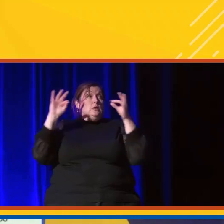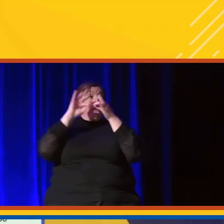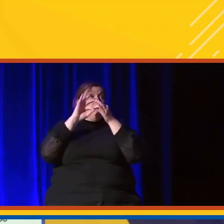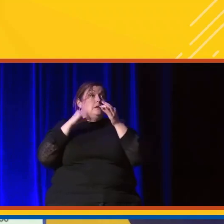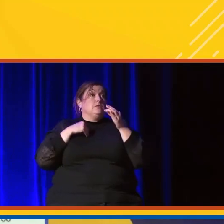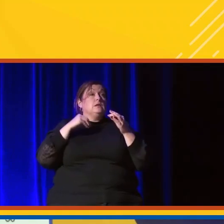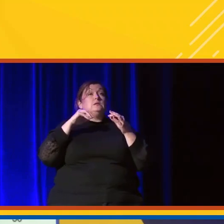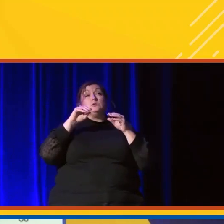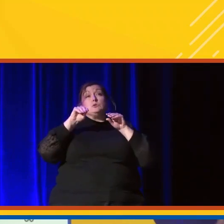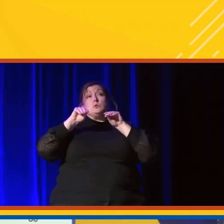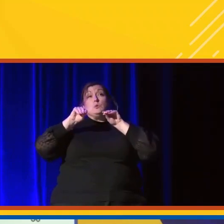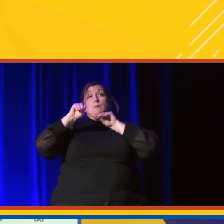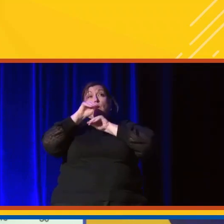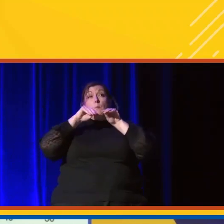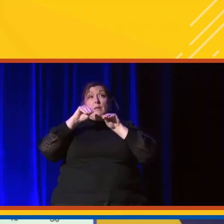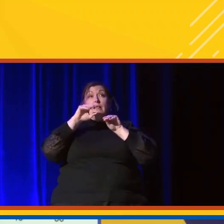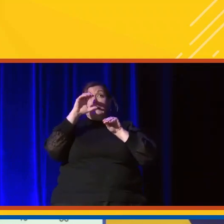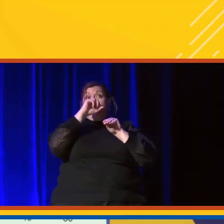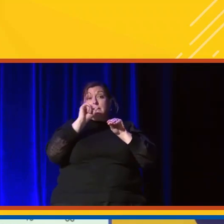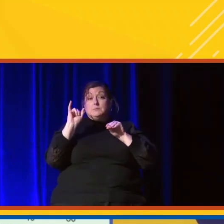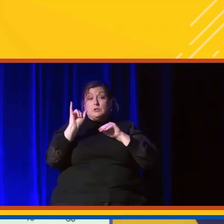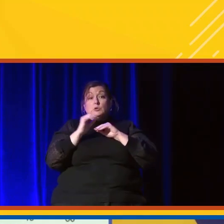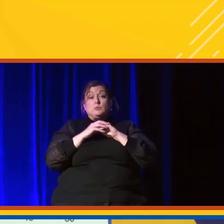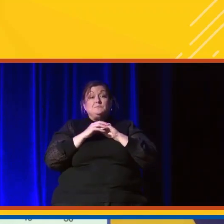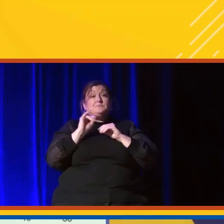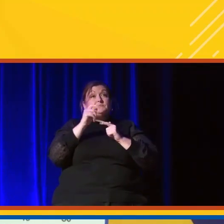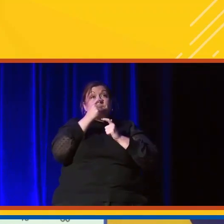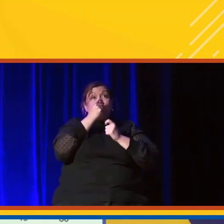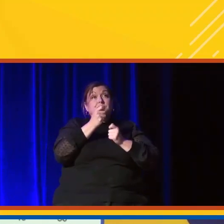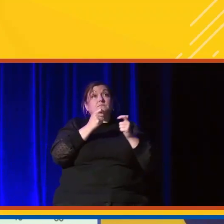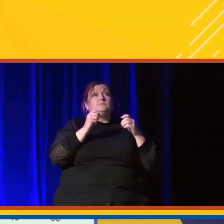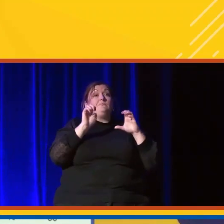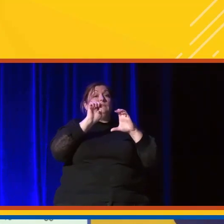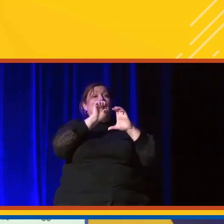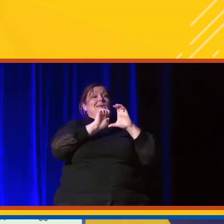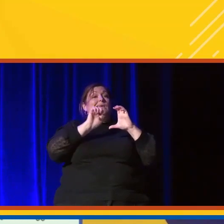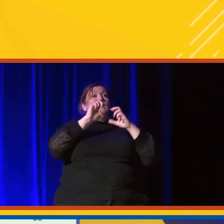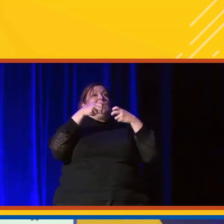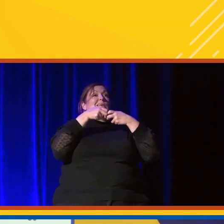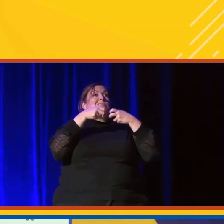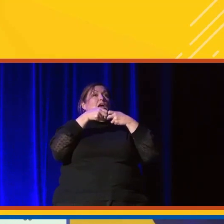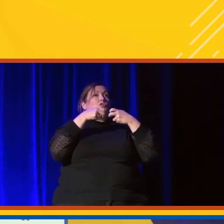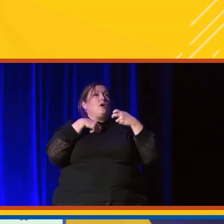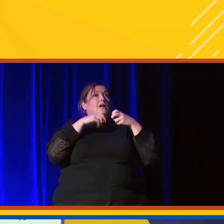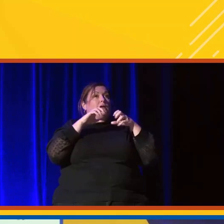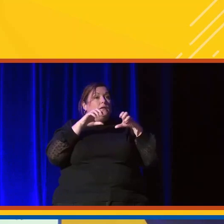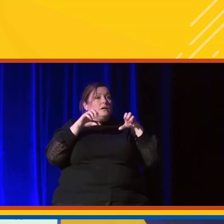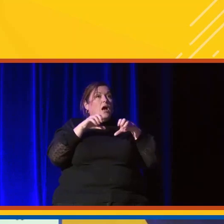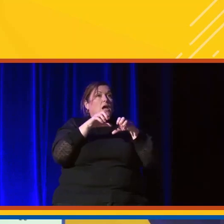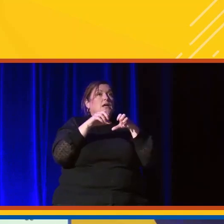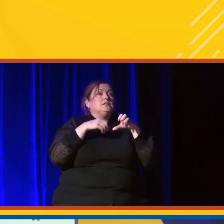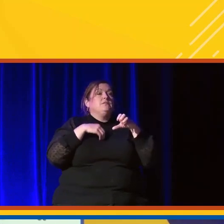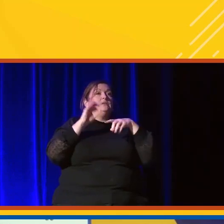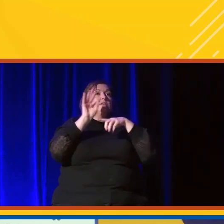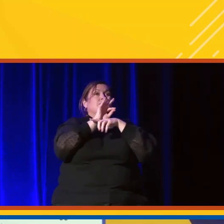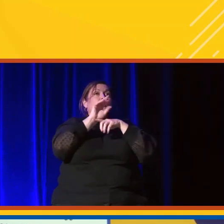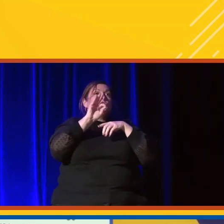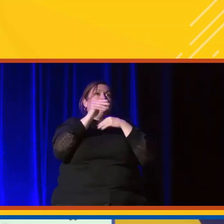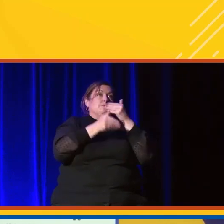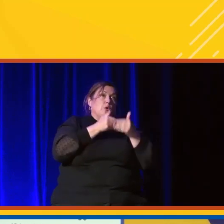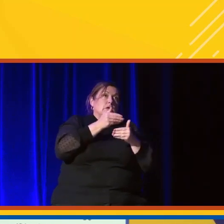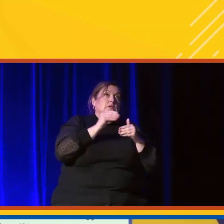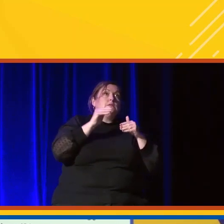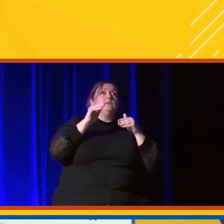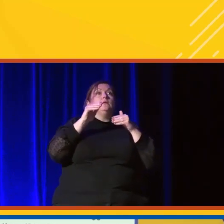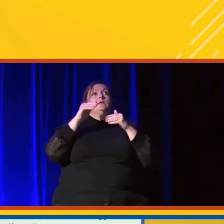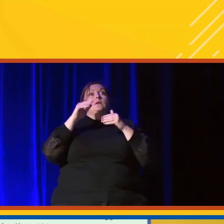to a mobility estimate. So if you're interested in the electronic conductivities, the electronic mobilities of these systems as a function of processing, as a function